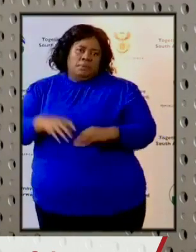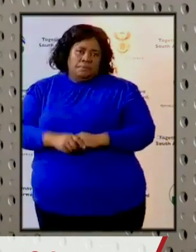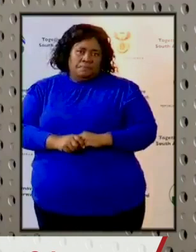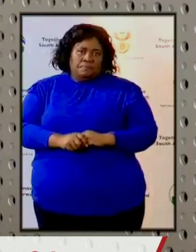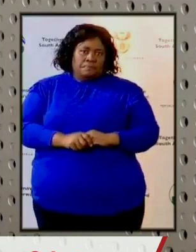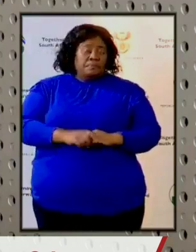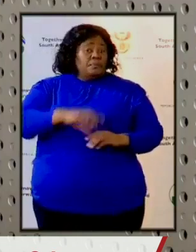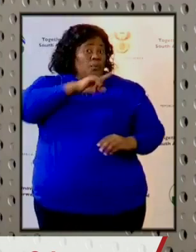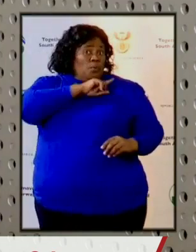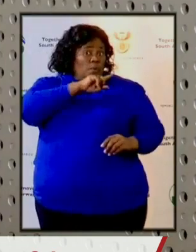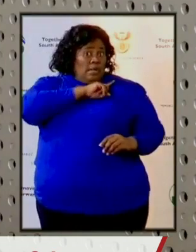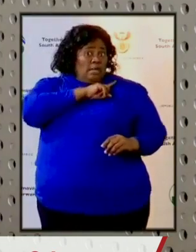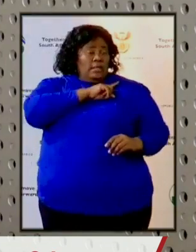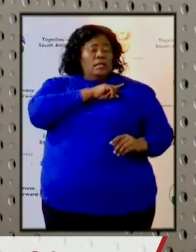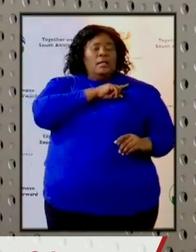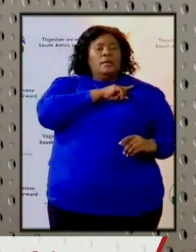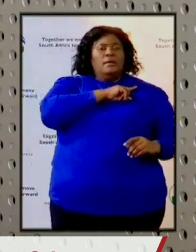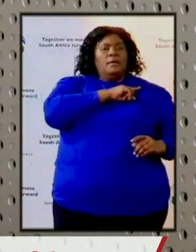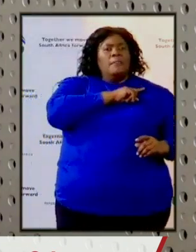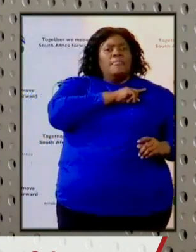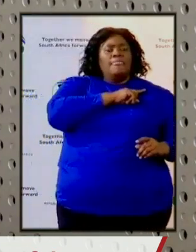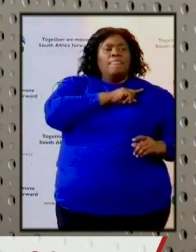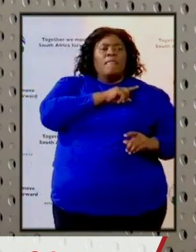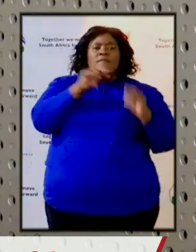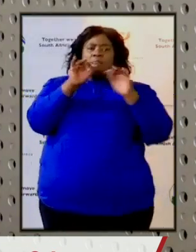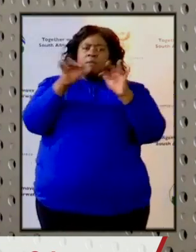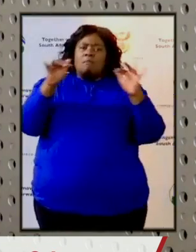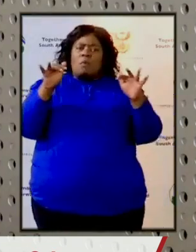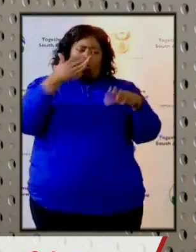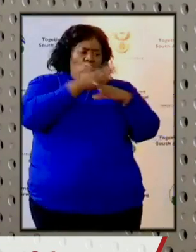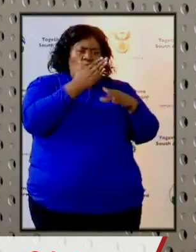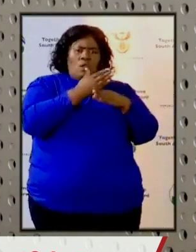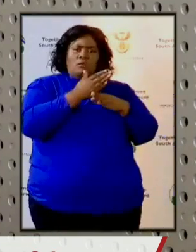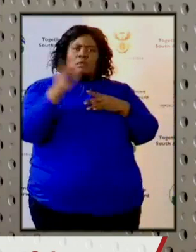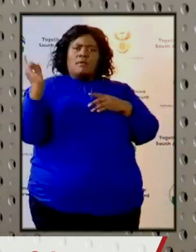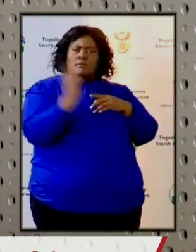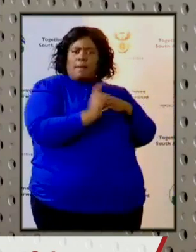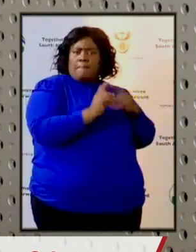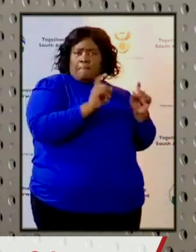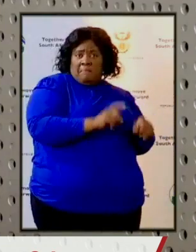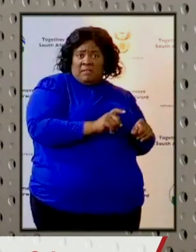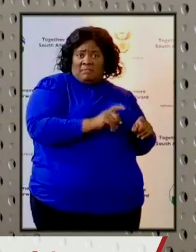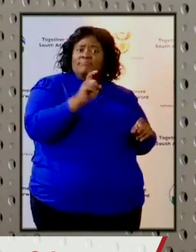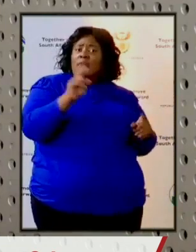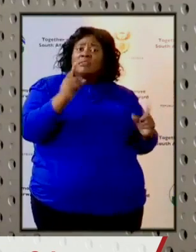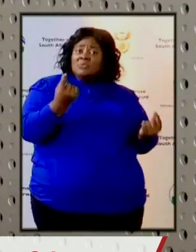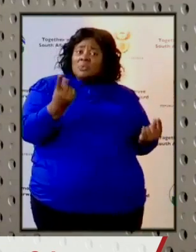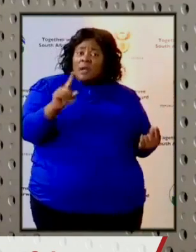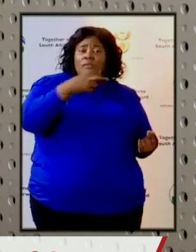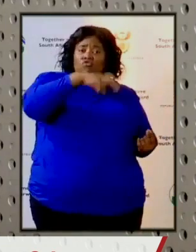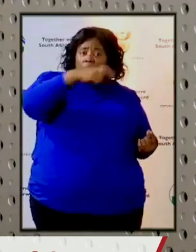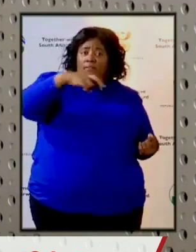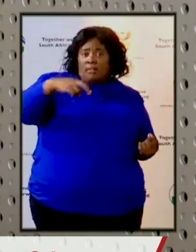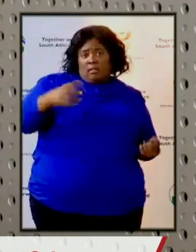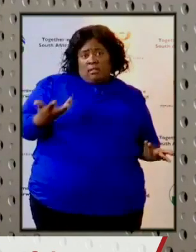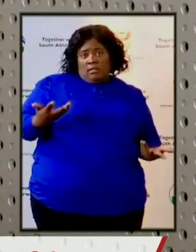Because if people need to come to work, they will have to travel. So we have to take all